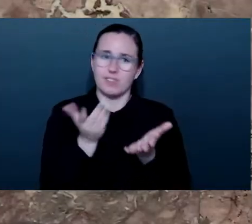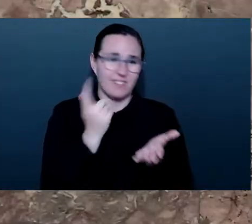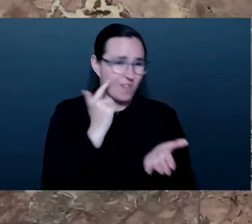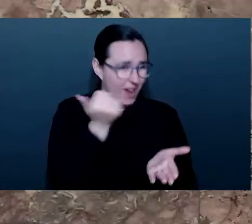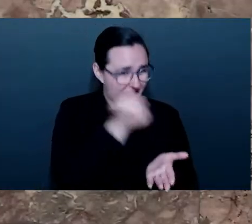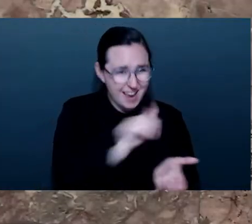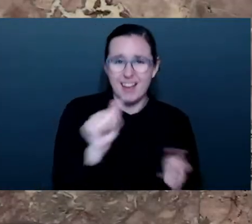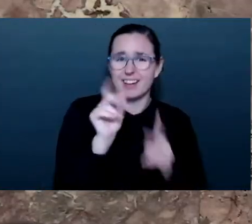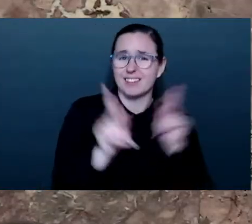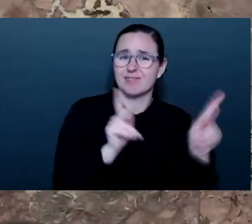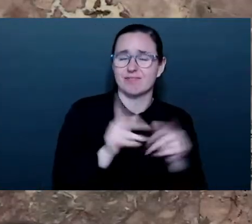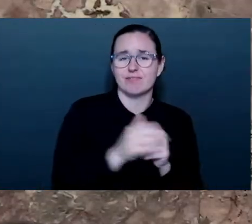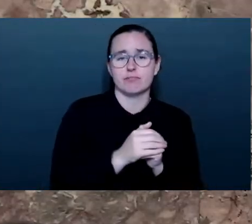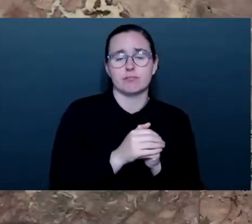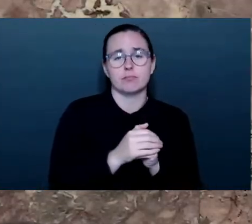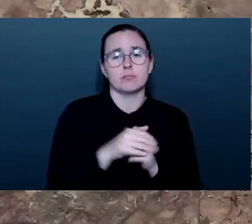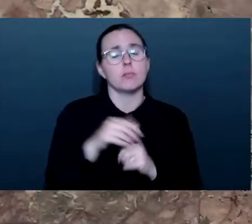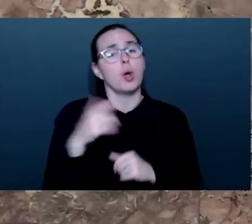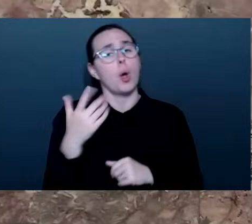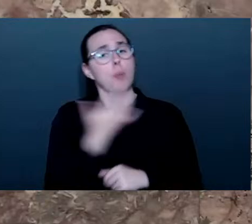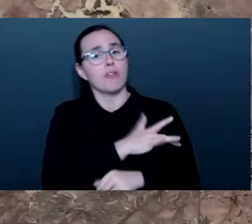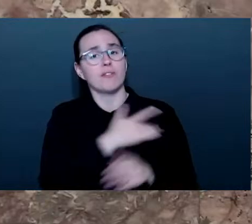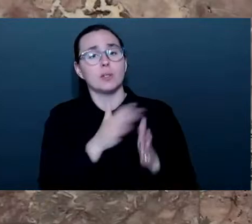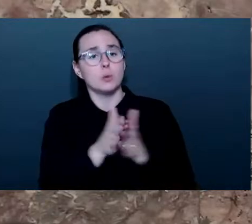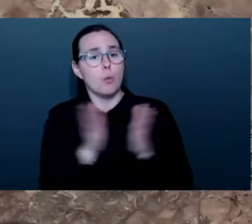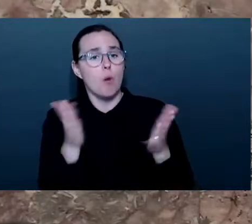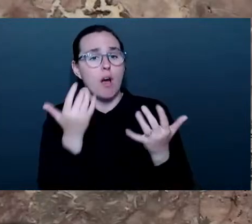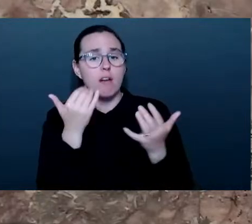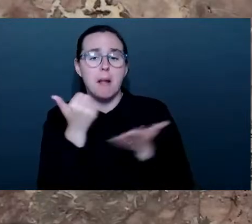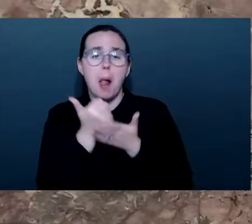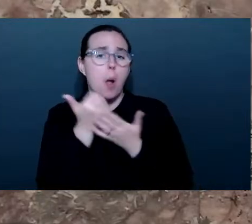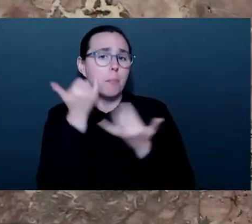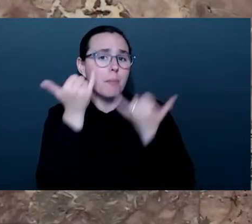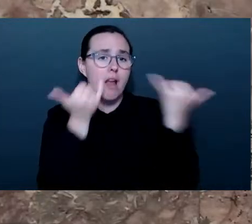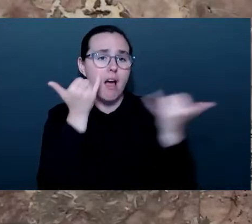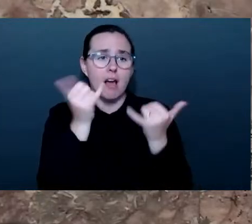It includes the supports